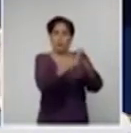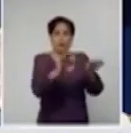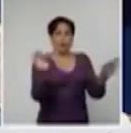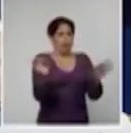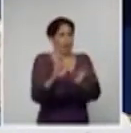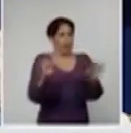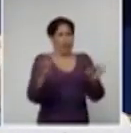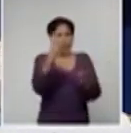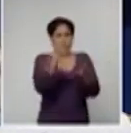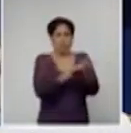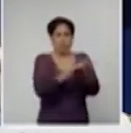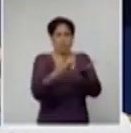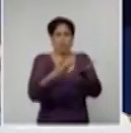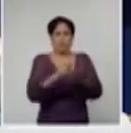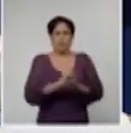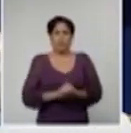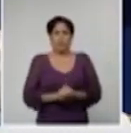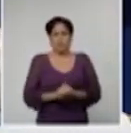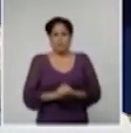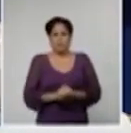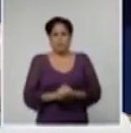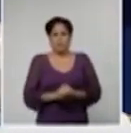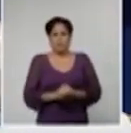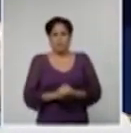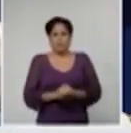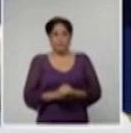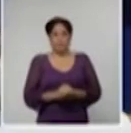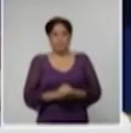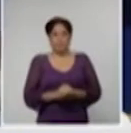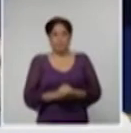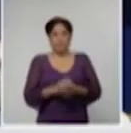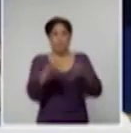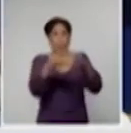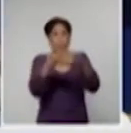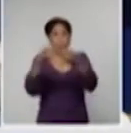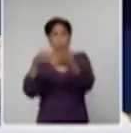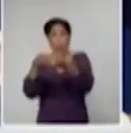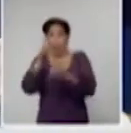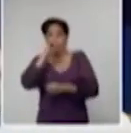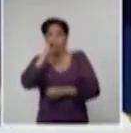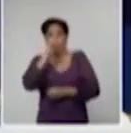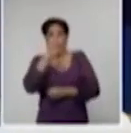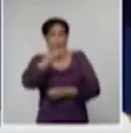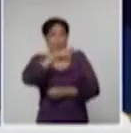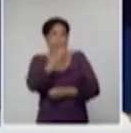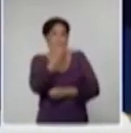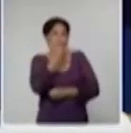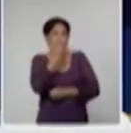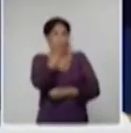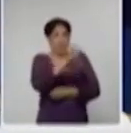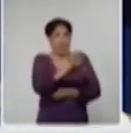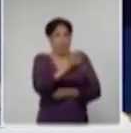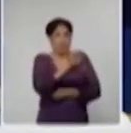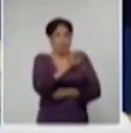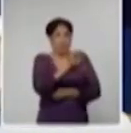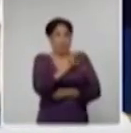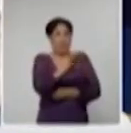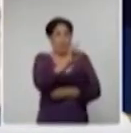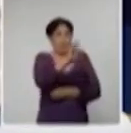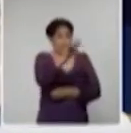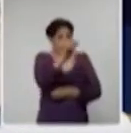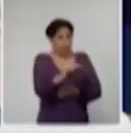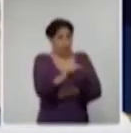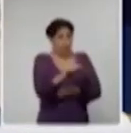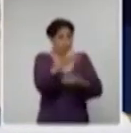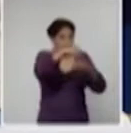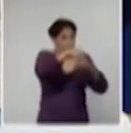all confirmed case contacts, and a girl from San Jose de las Lajas municipality in Mayabeque